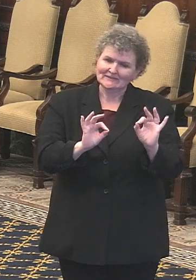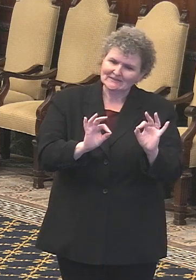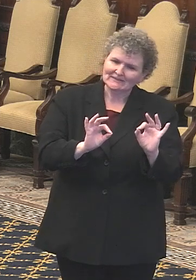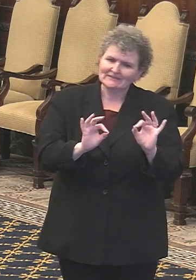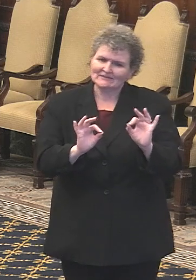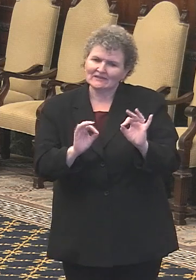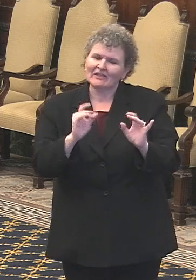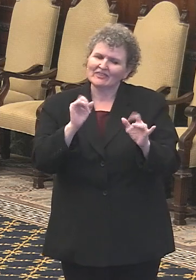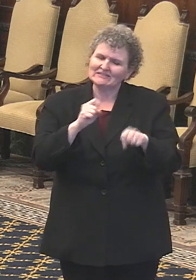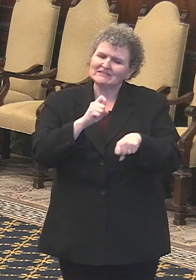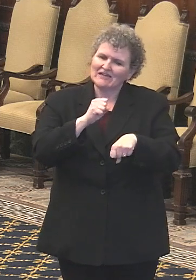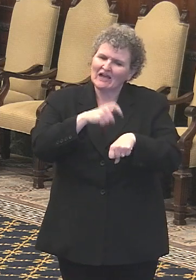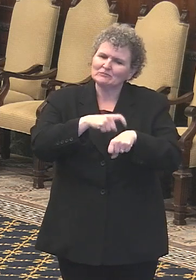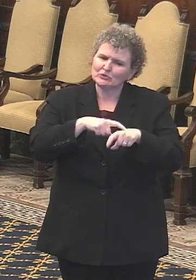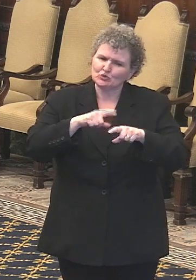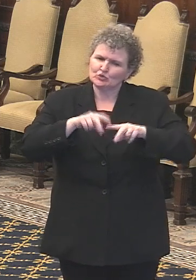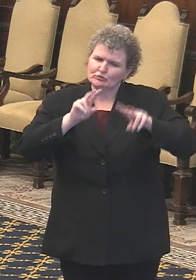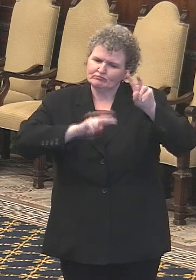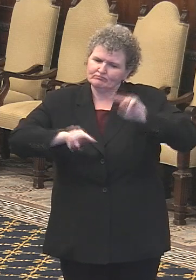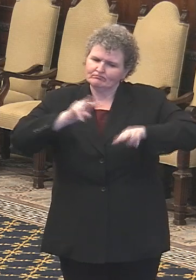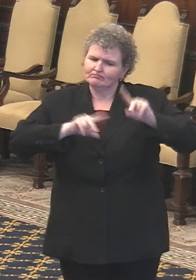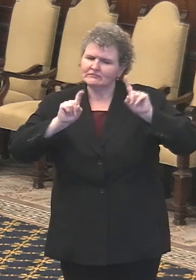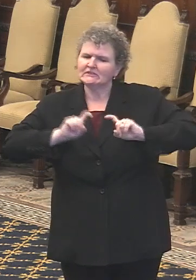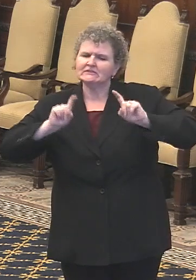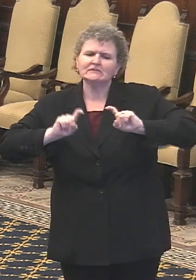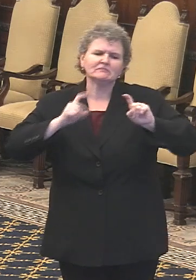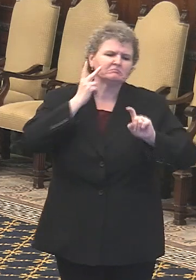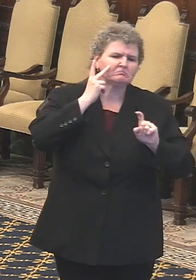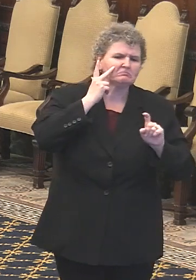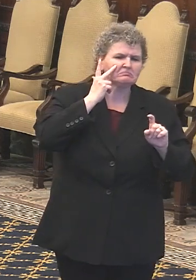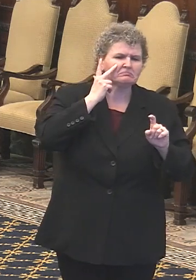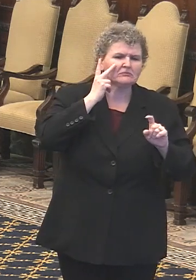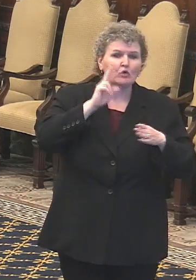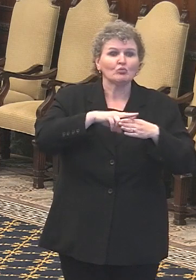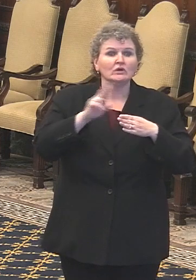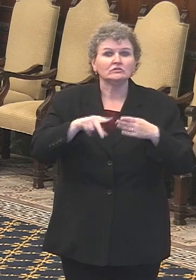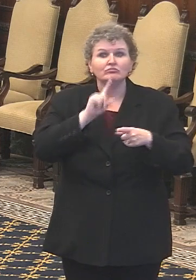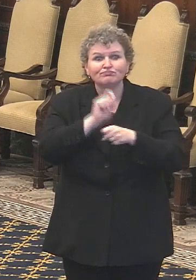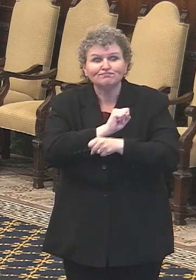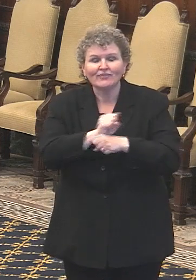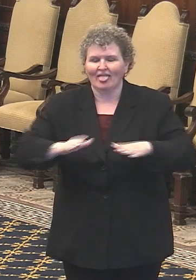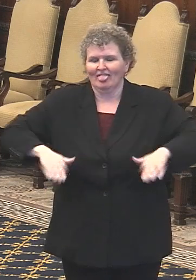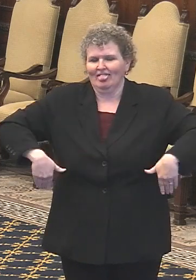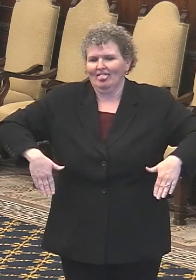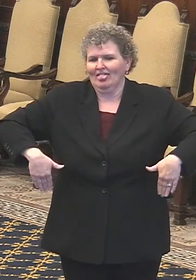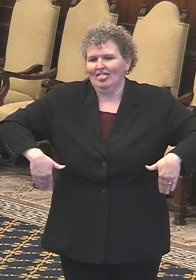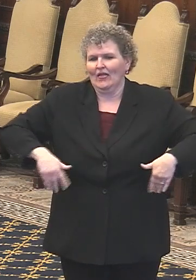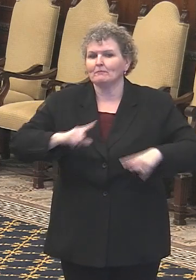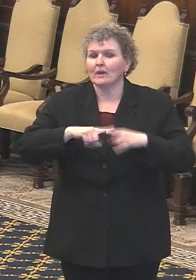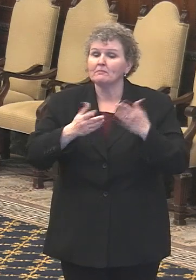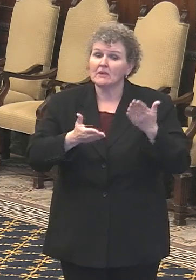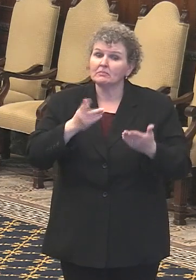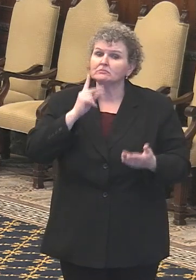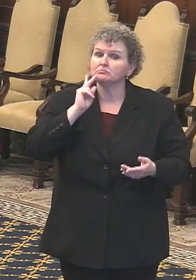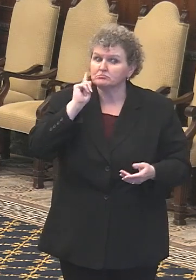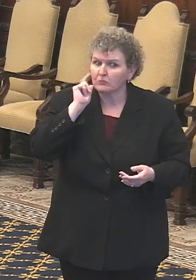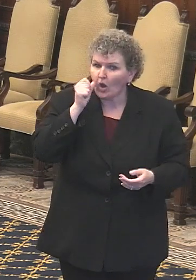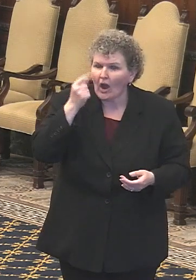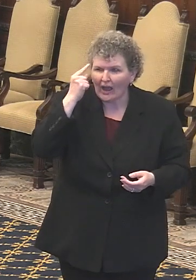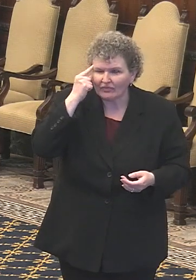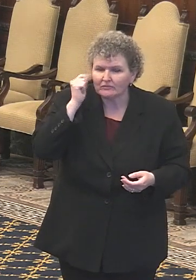the validation study than we wanted to. I have not gotten results yet. I was told I might get that tomorrow. Okay, thank